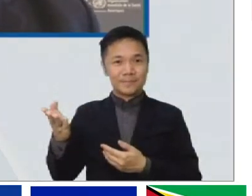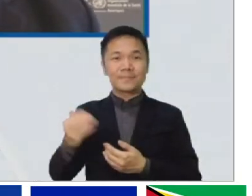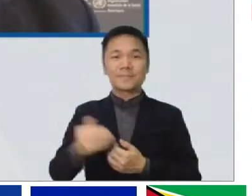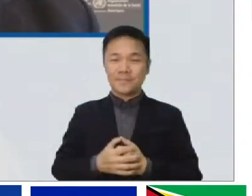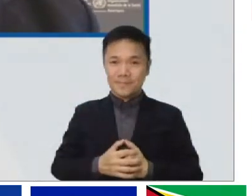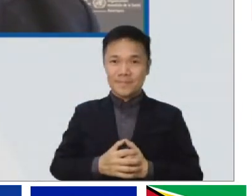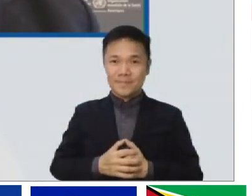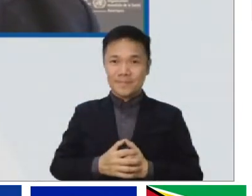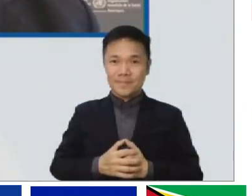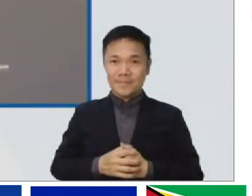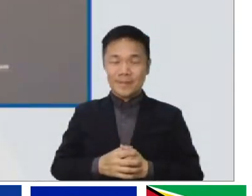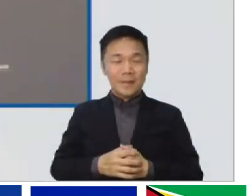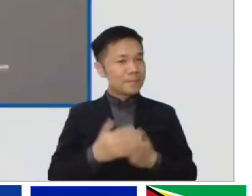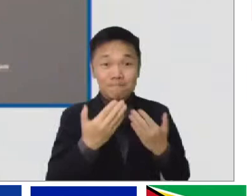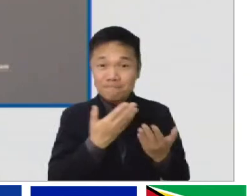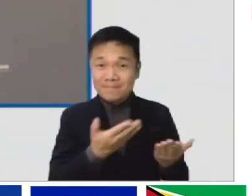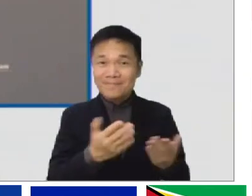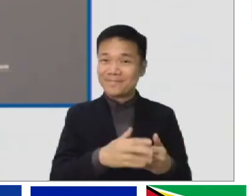Buenos días con todos.